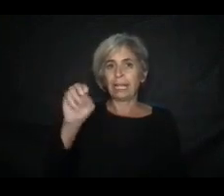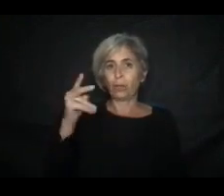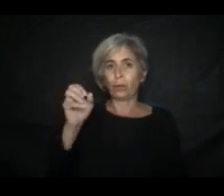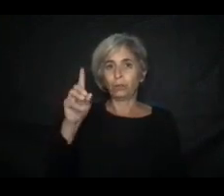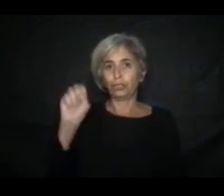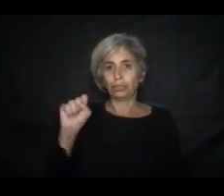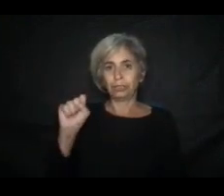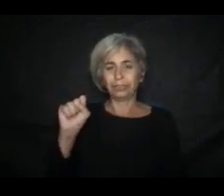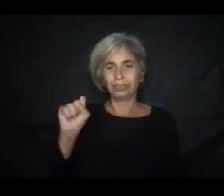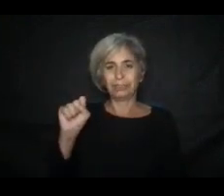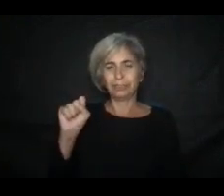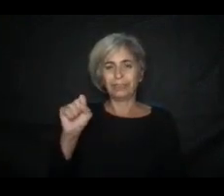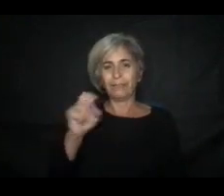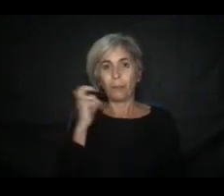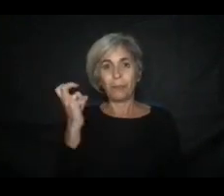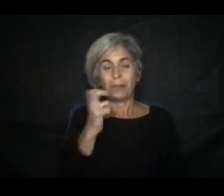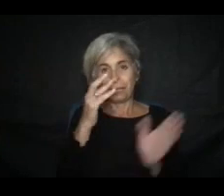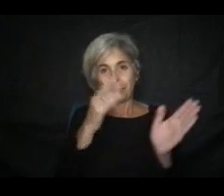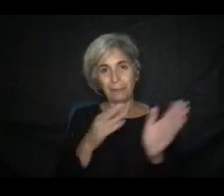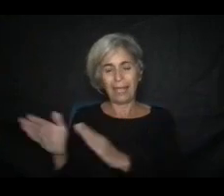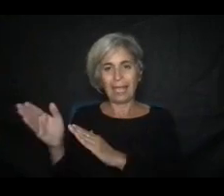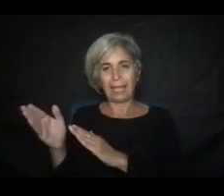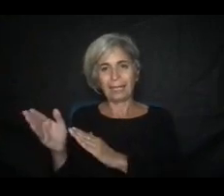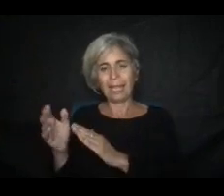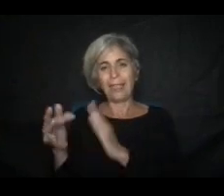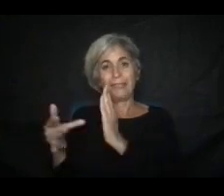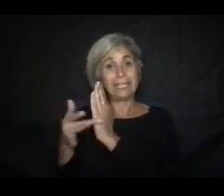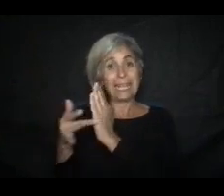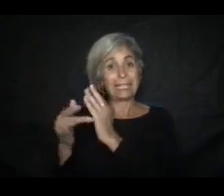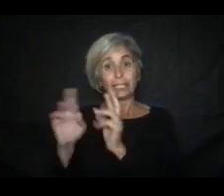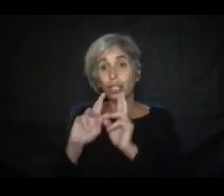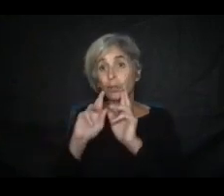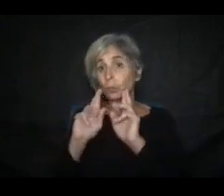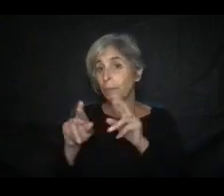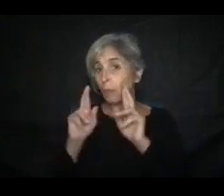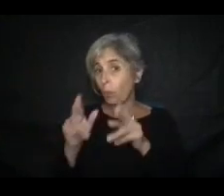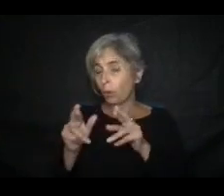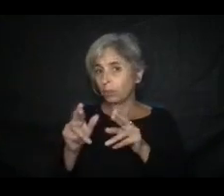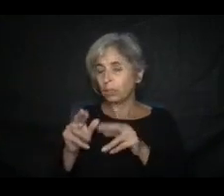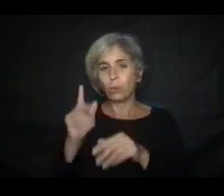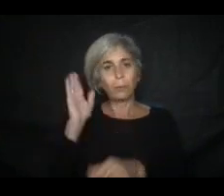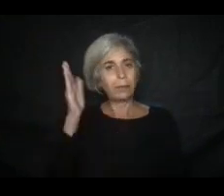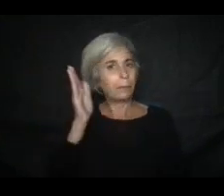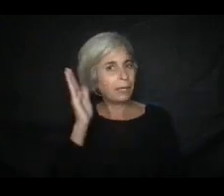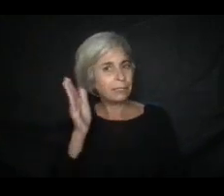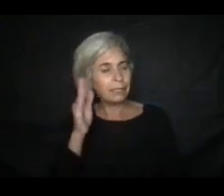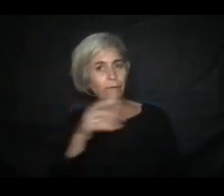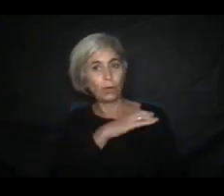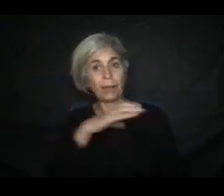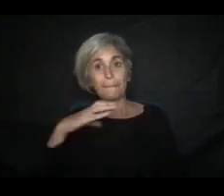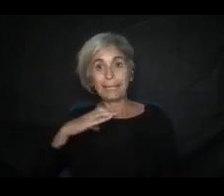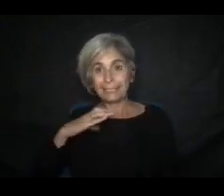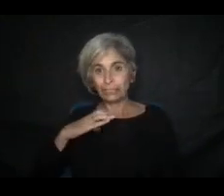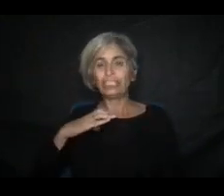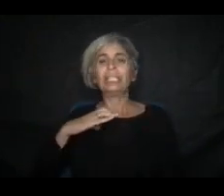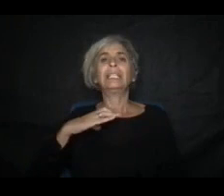itself. In addition to the mobility fee technical report, there'll be a presentation before the city commission to get some feedback